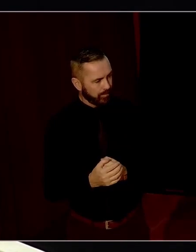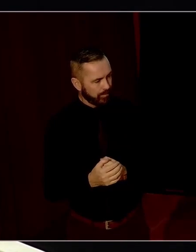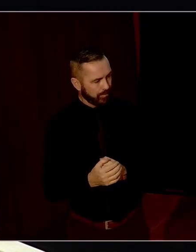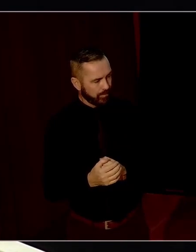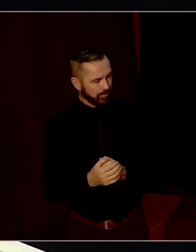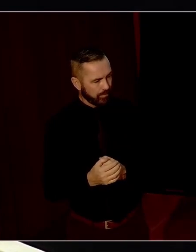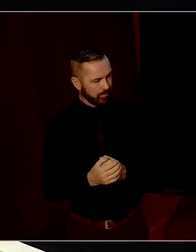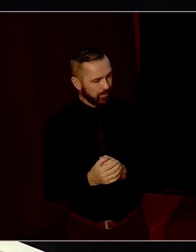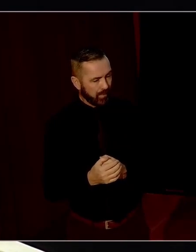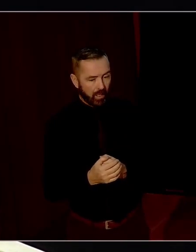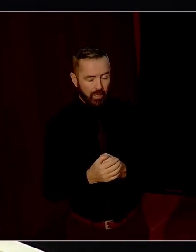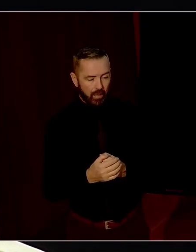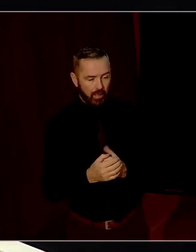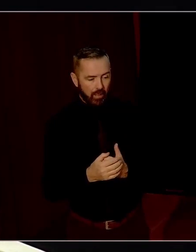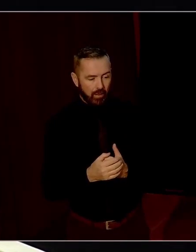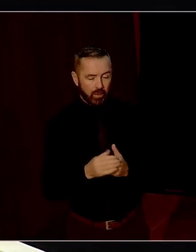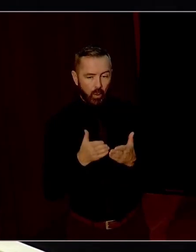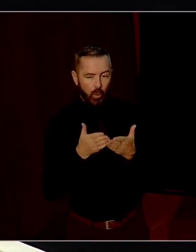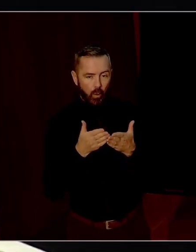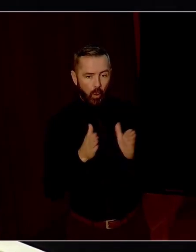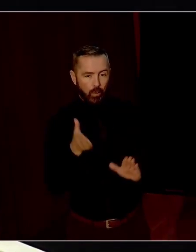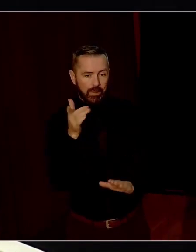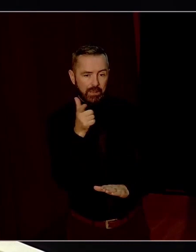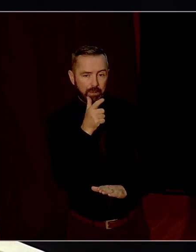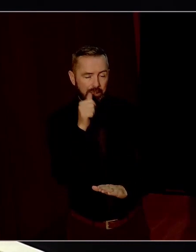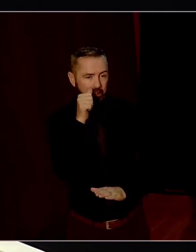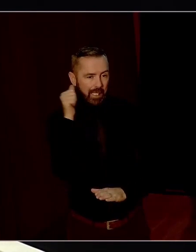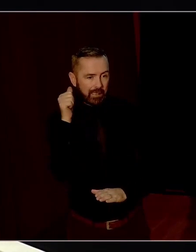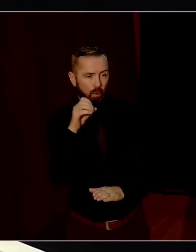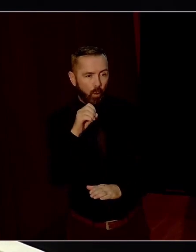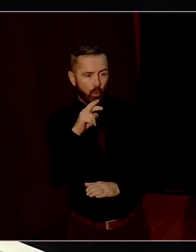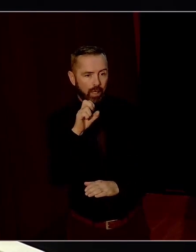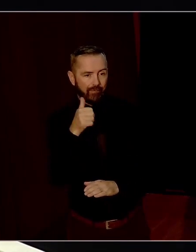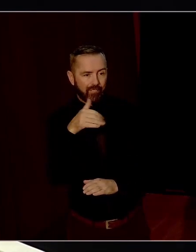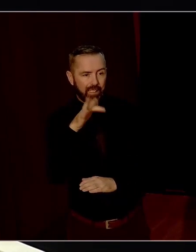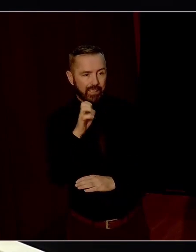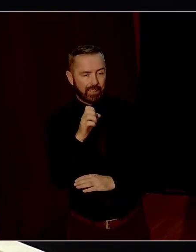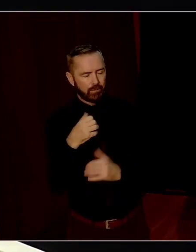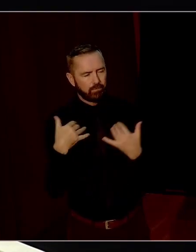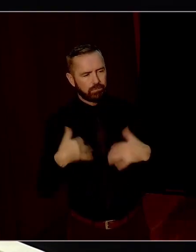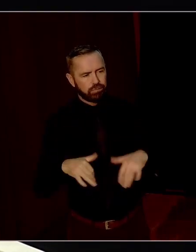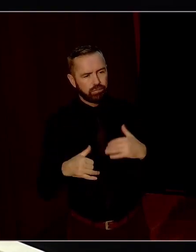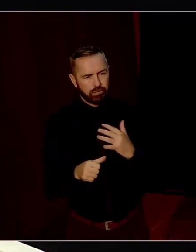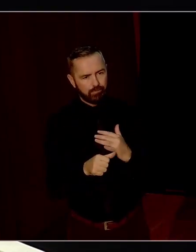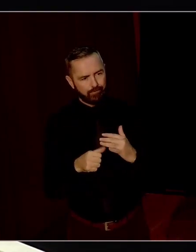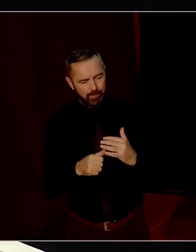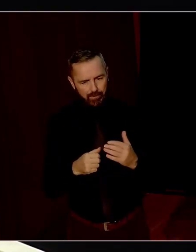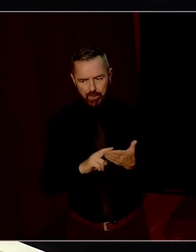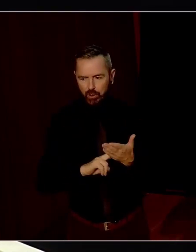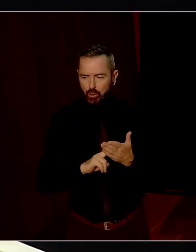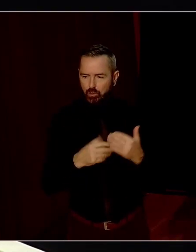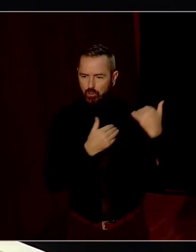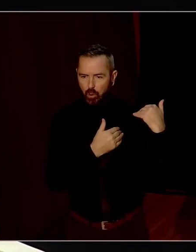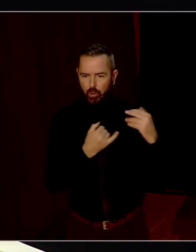and perceptive opening speech, Vice President Orla Feely skillfully situated UCD's role in